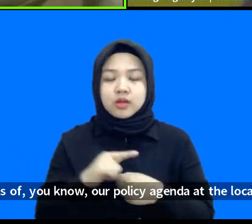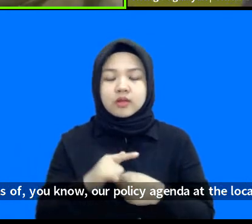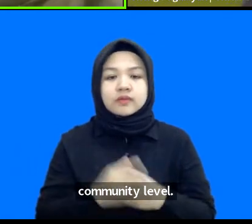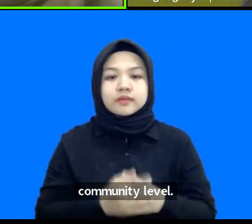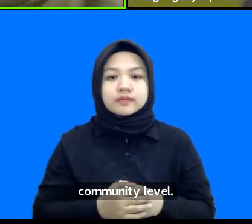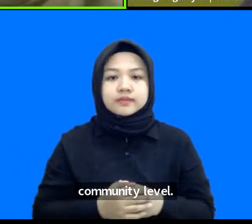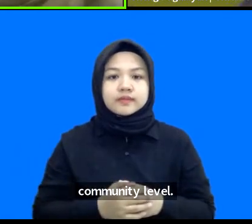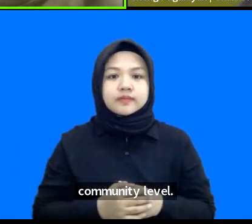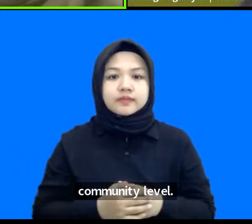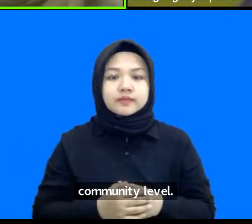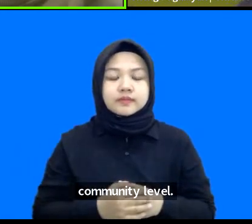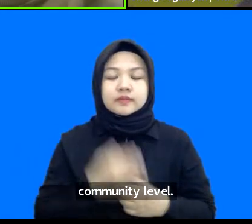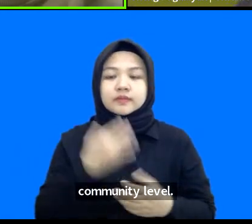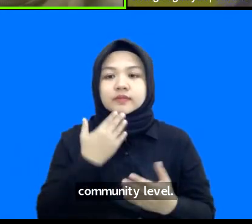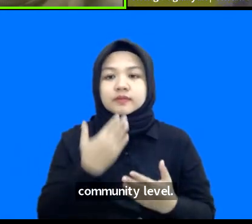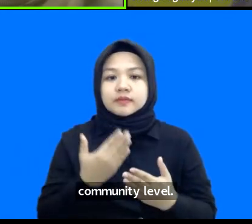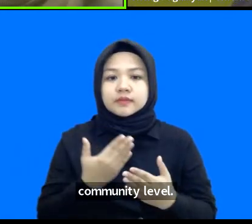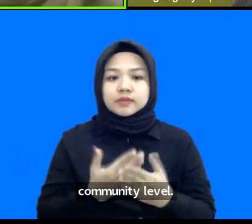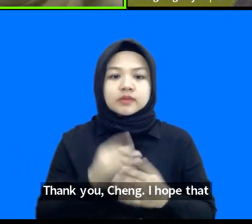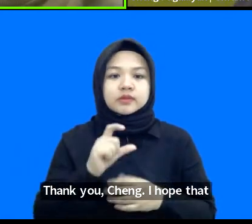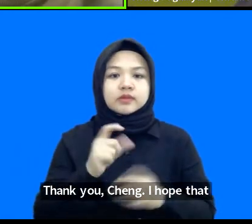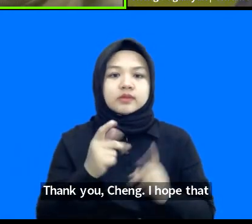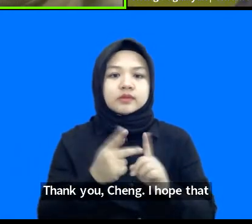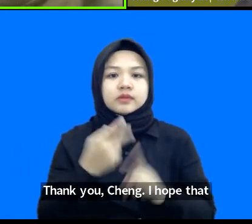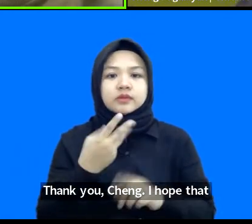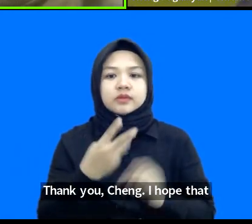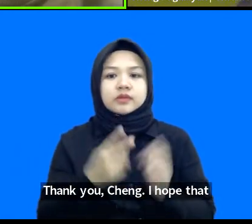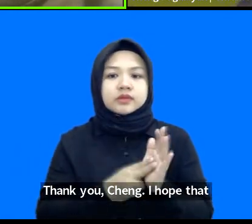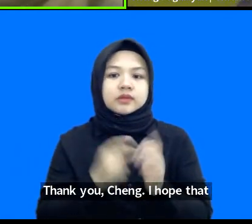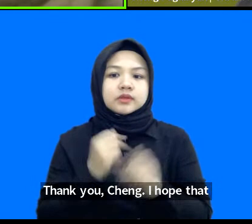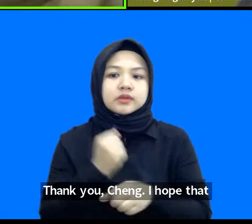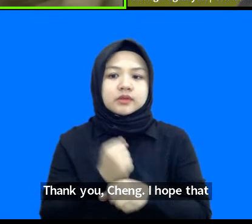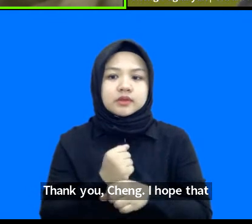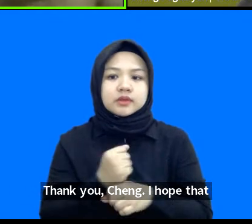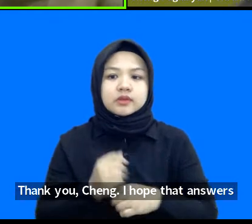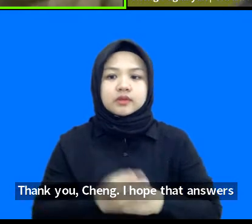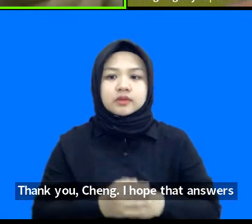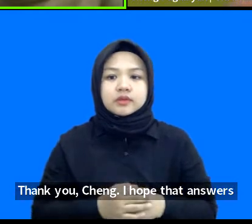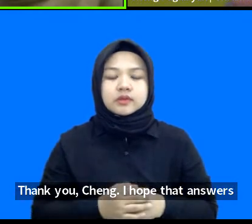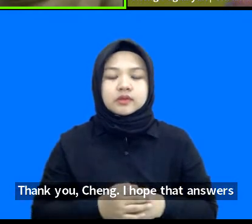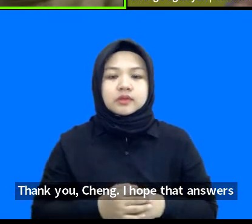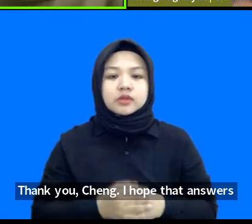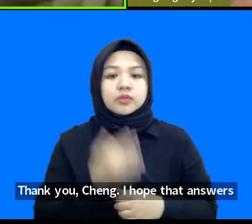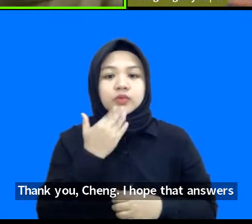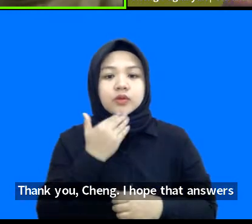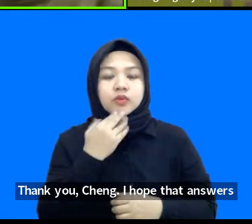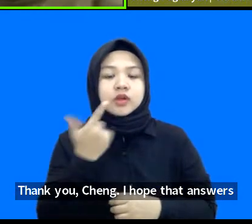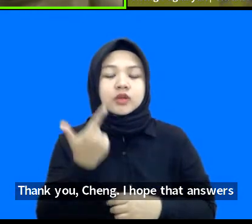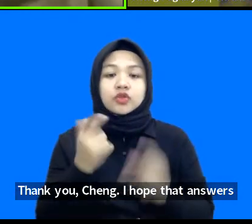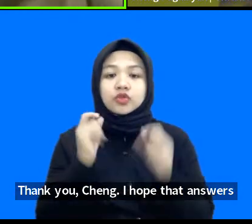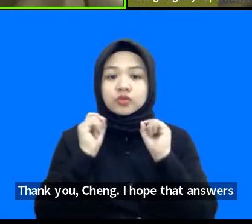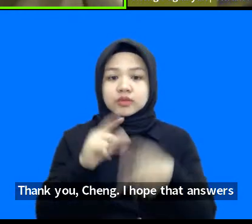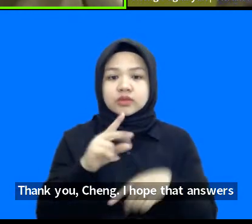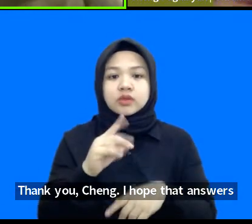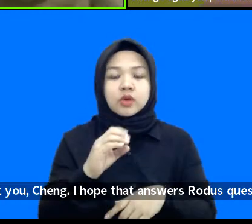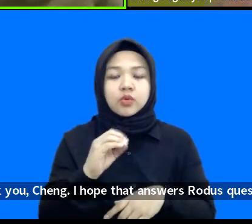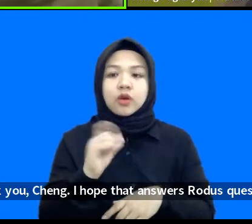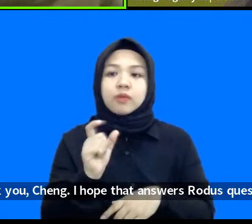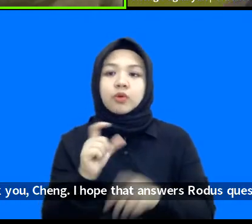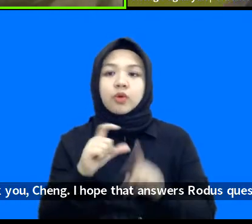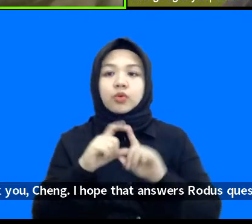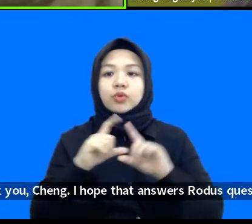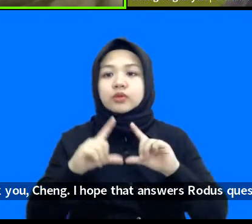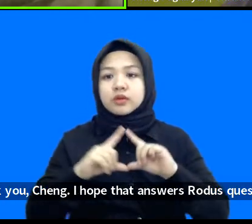Thank you, Cheng. I hope that answers Rauda's questions. And before I continue to read